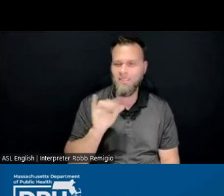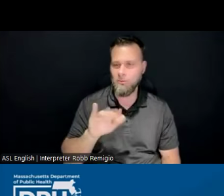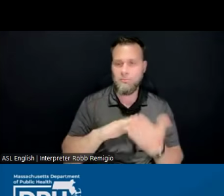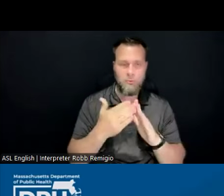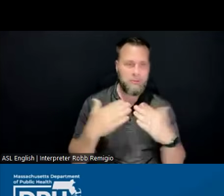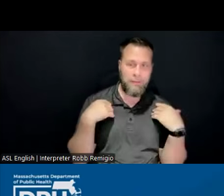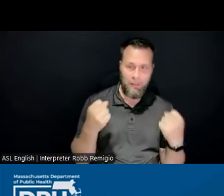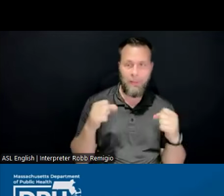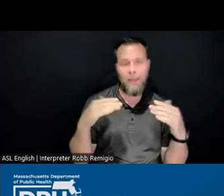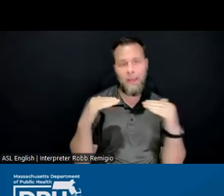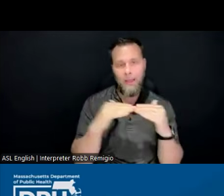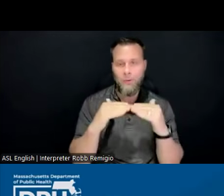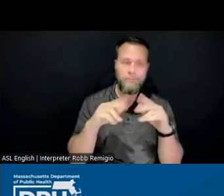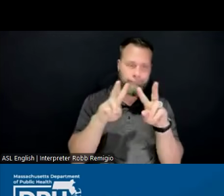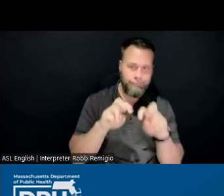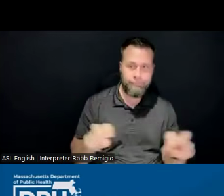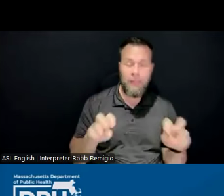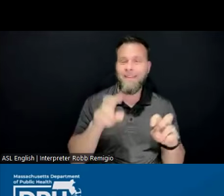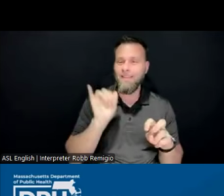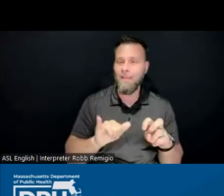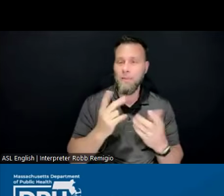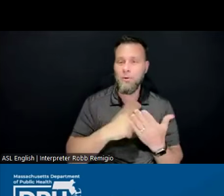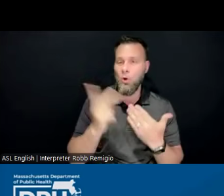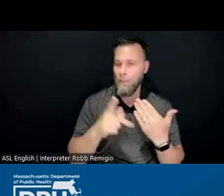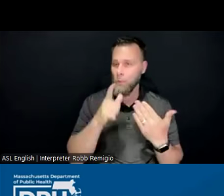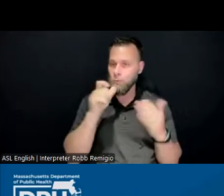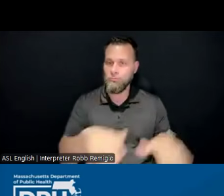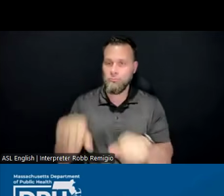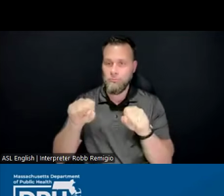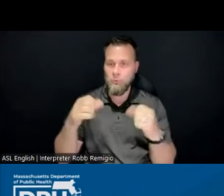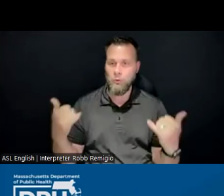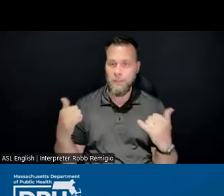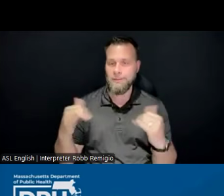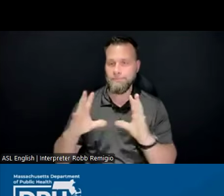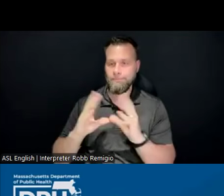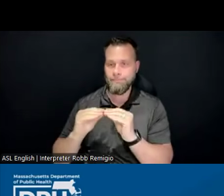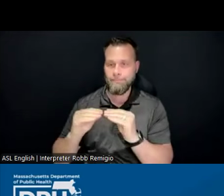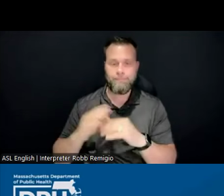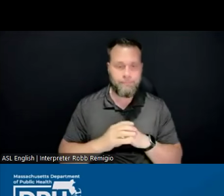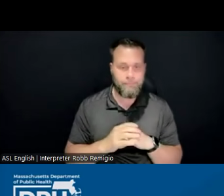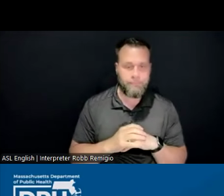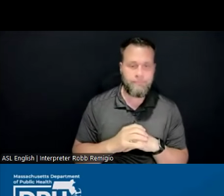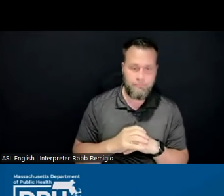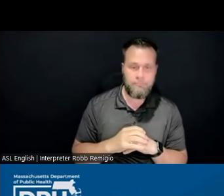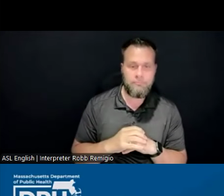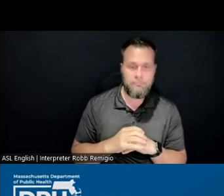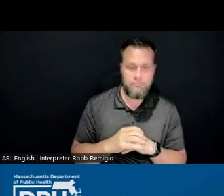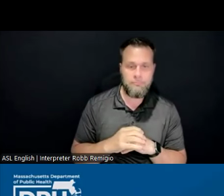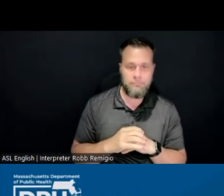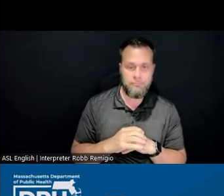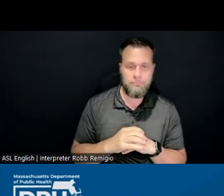umbrella organization program that is convening this webinar. Then a little bit of